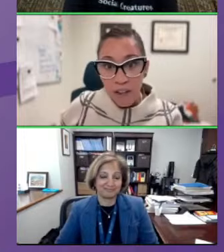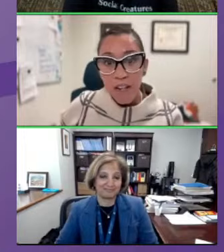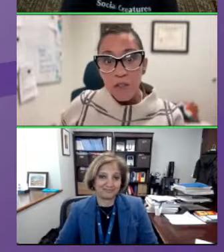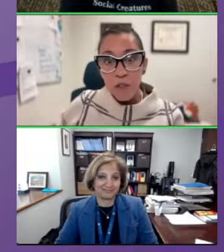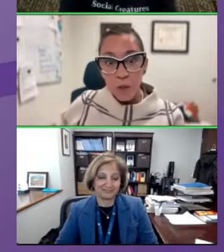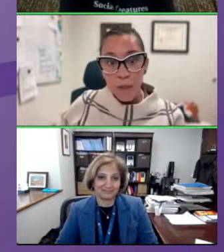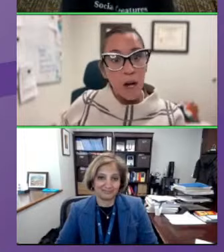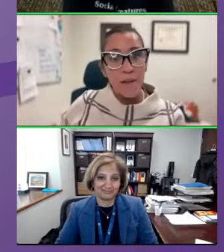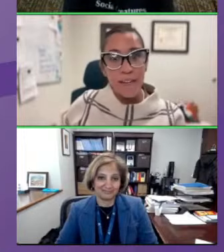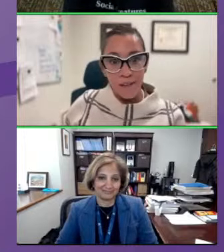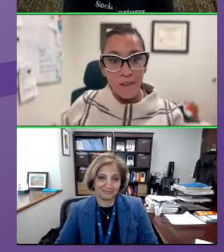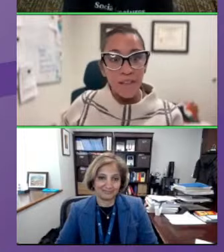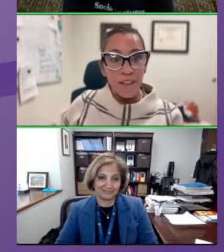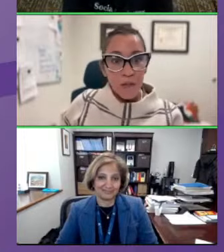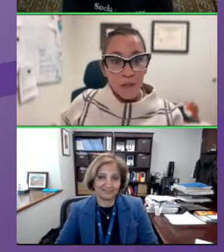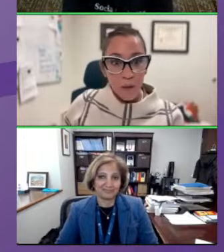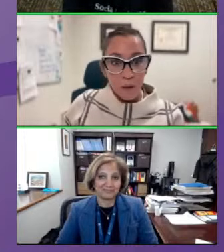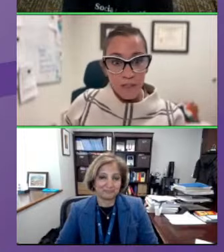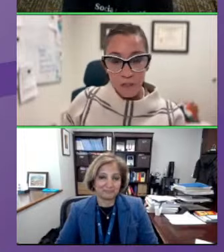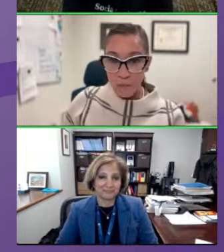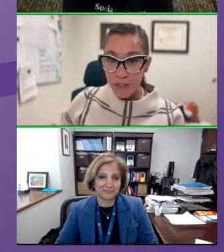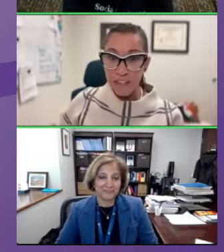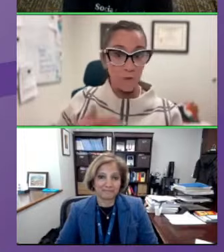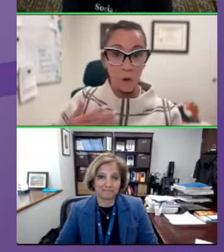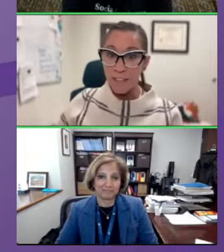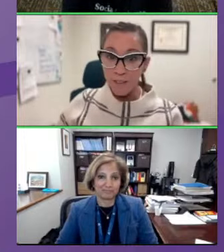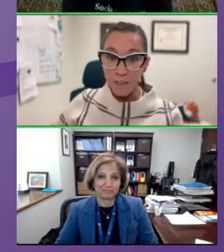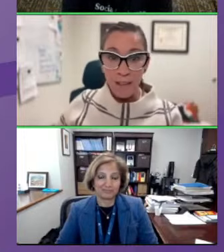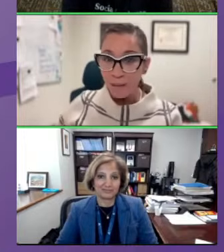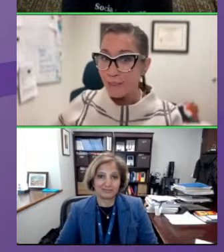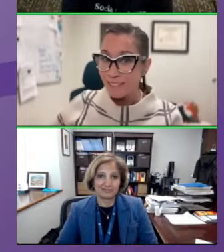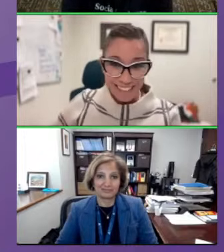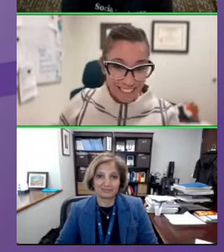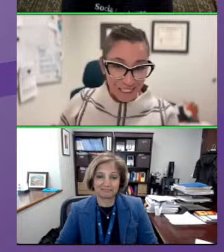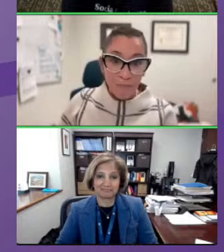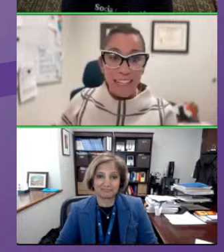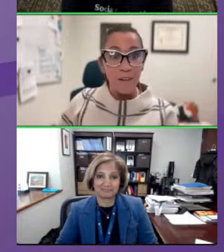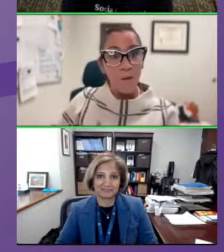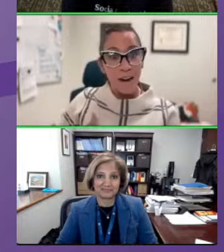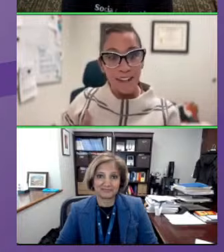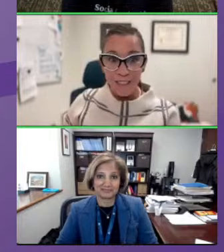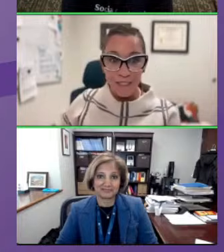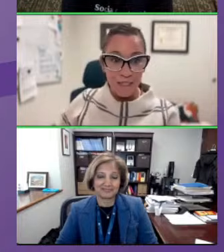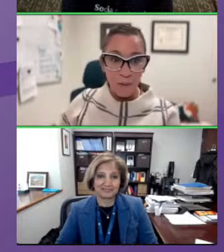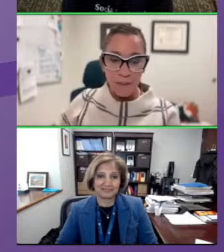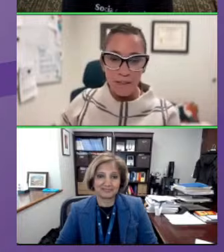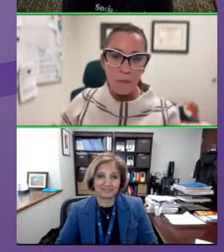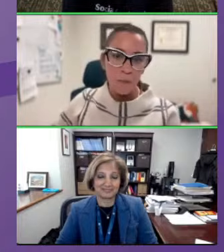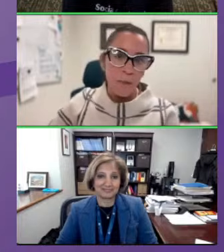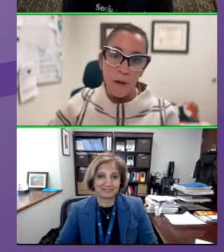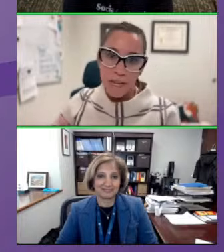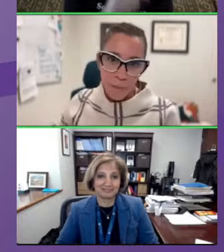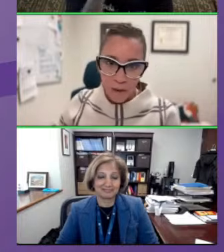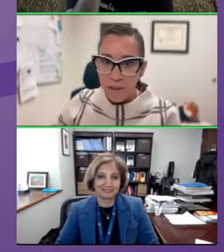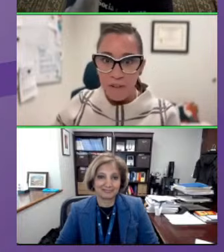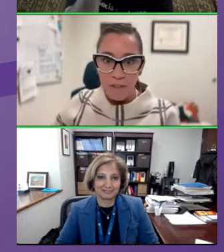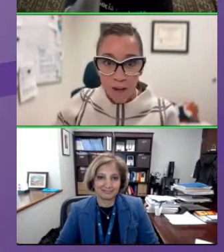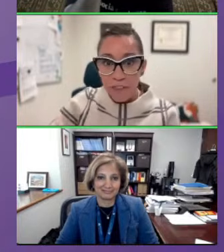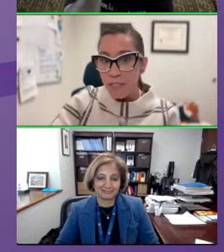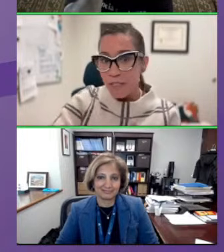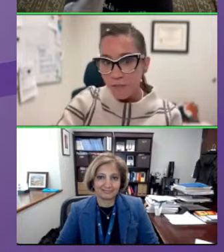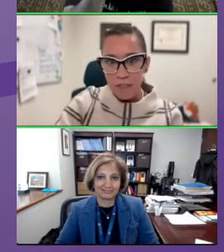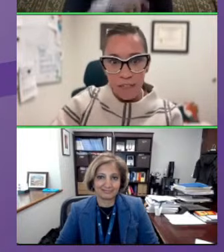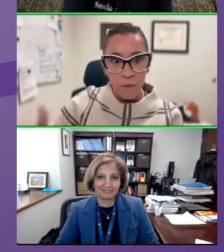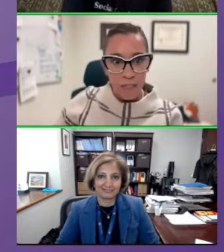prior to becoming ill. So this could be folding their clothes. This could be walking to the store. This could be running a marathon, right?